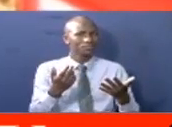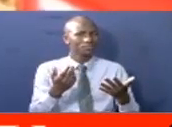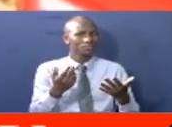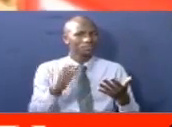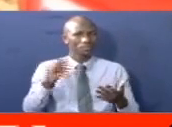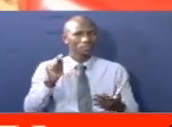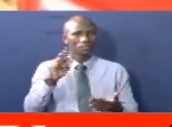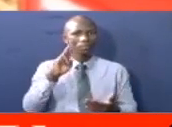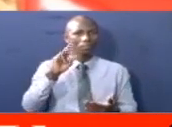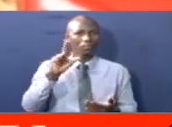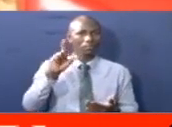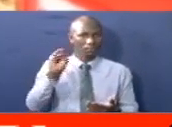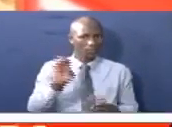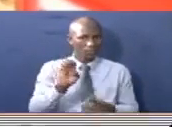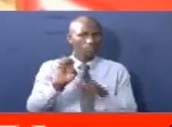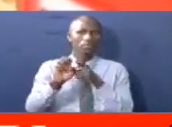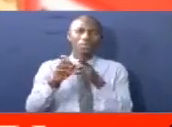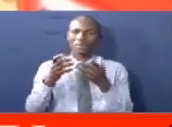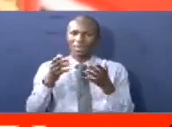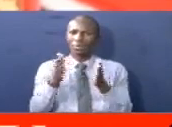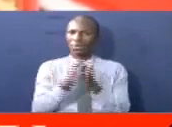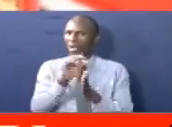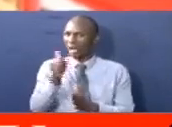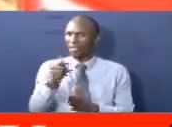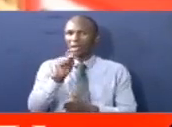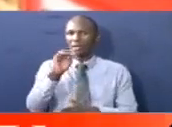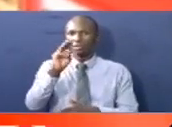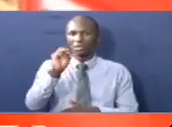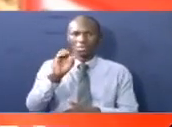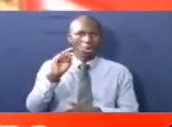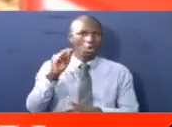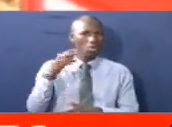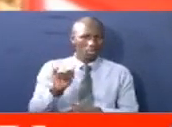Charles Rubia, Reverend Timothy Njoya.